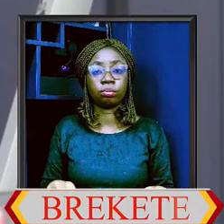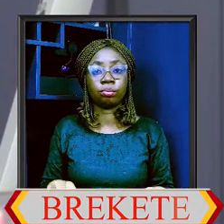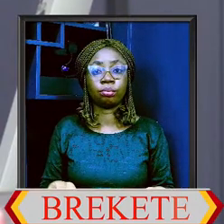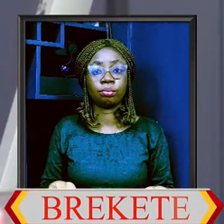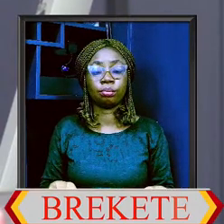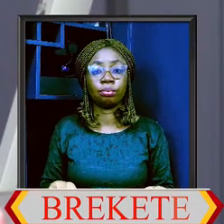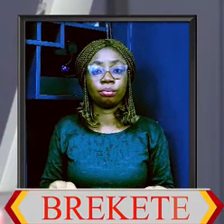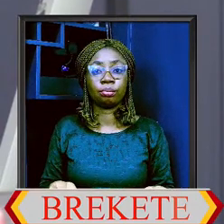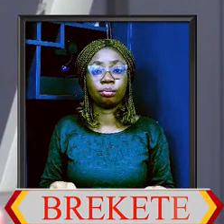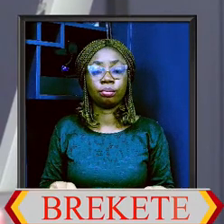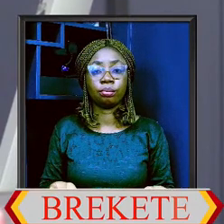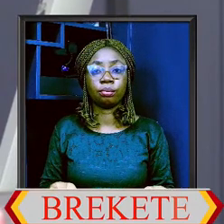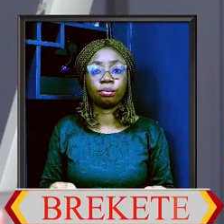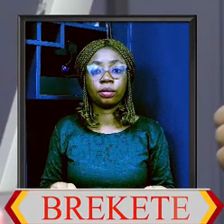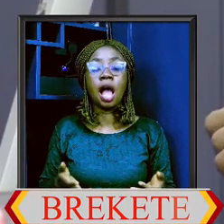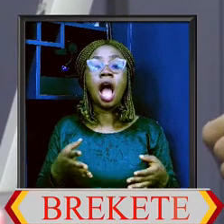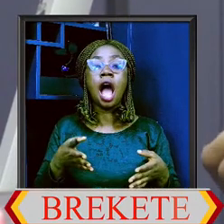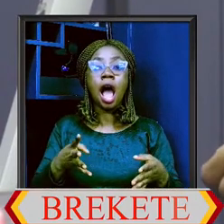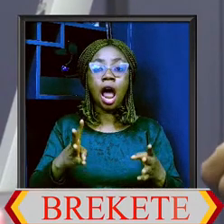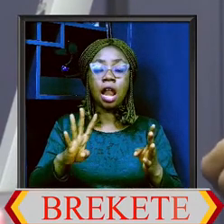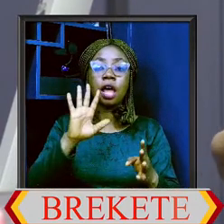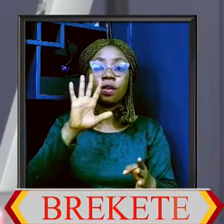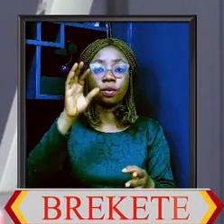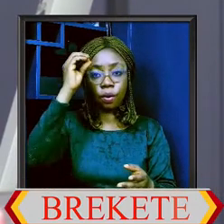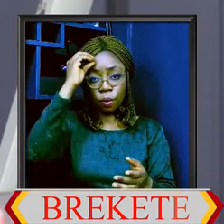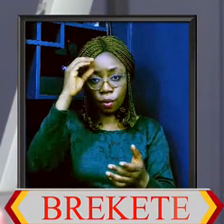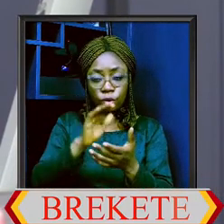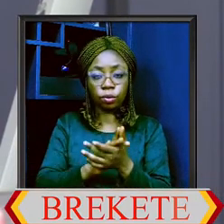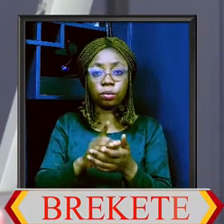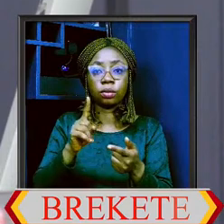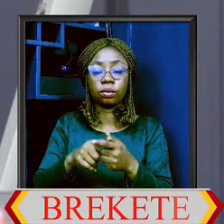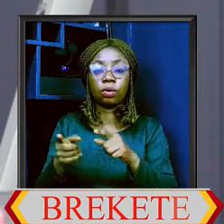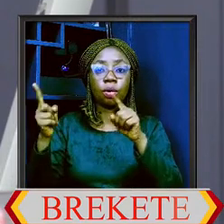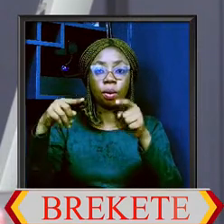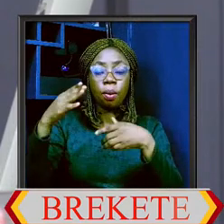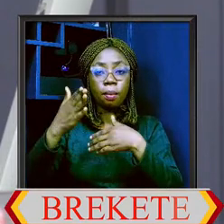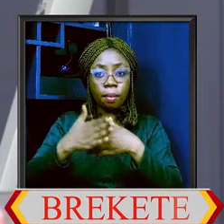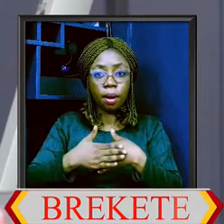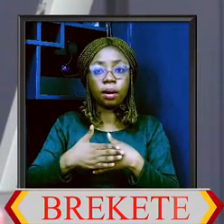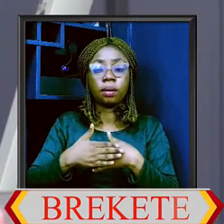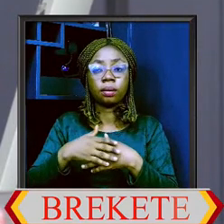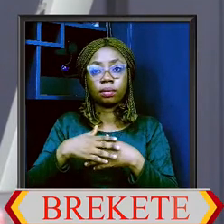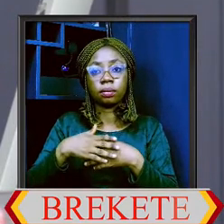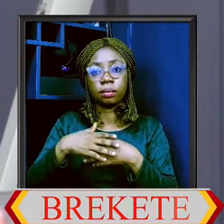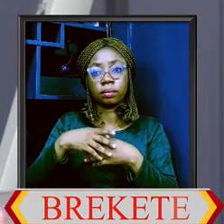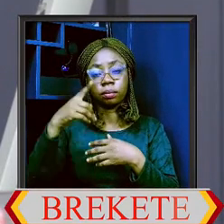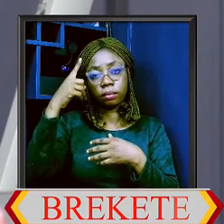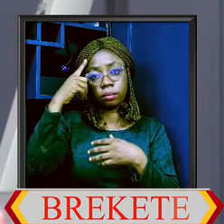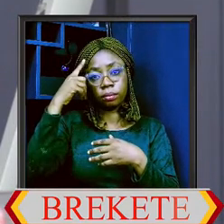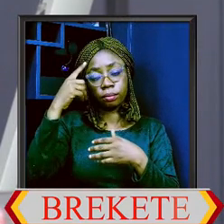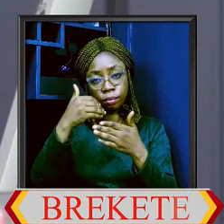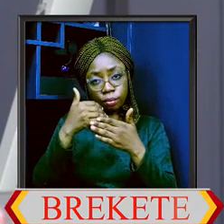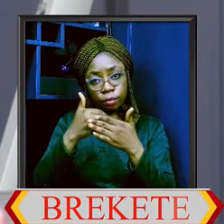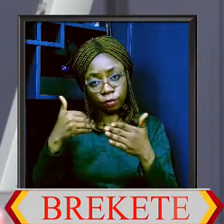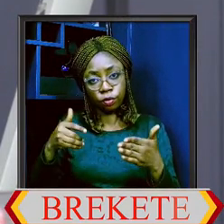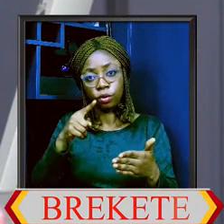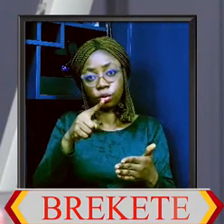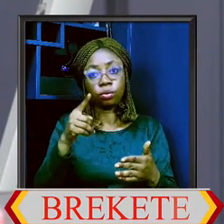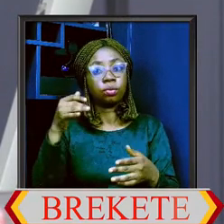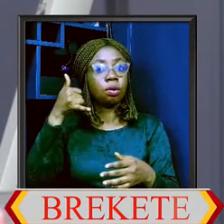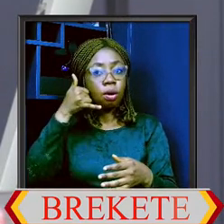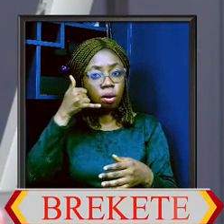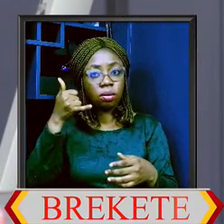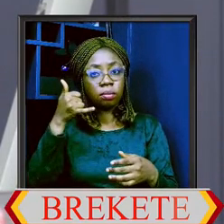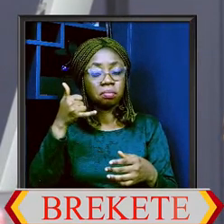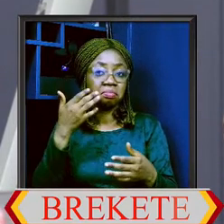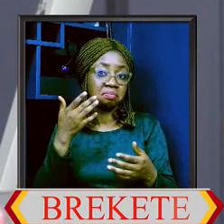supply allow your husband to come back make together before you go call you not get answer to this question